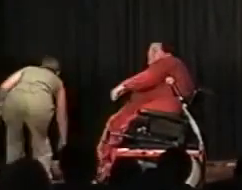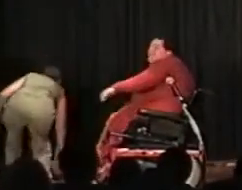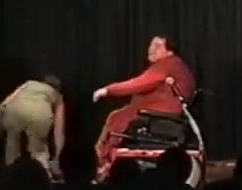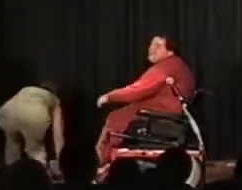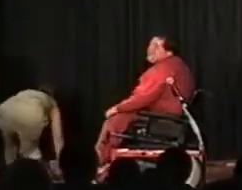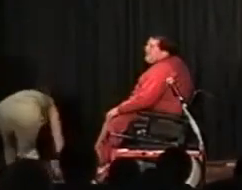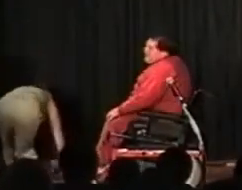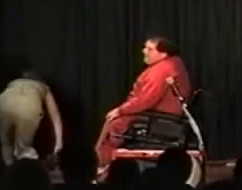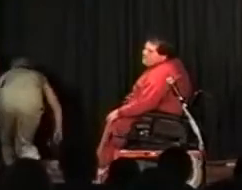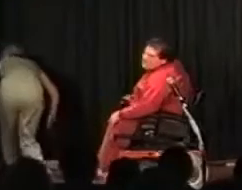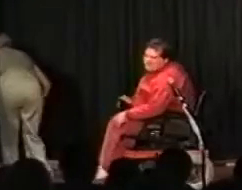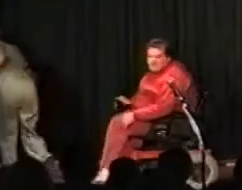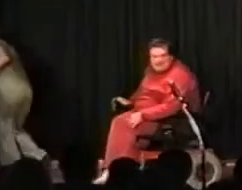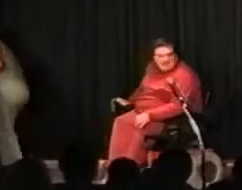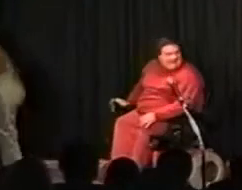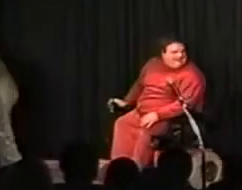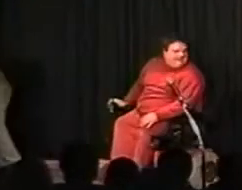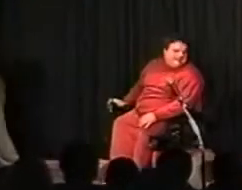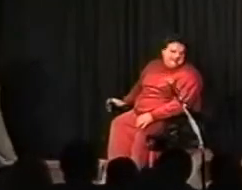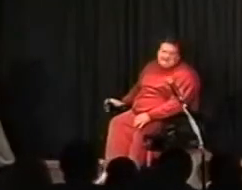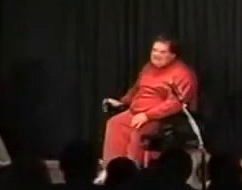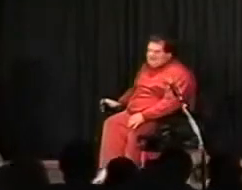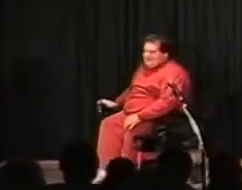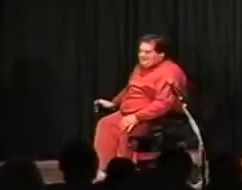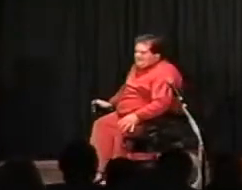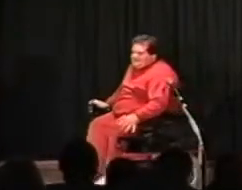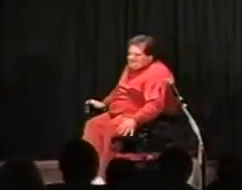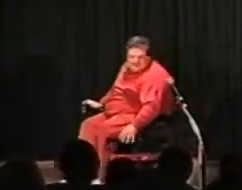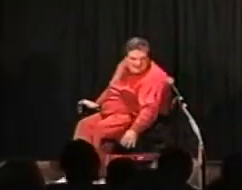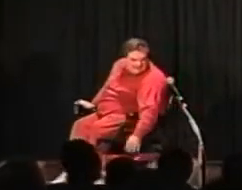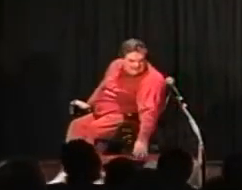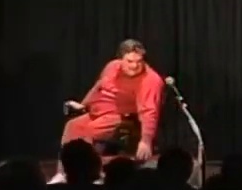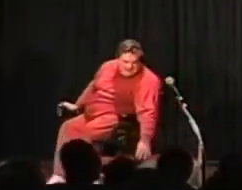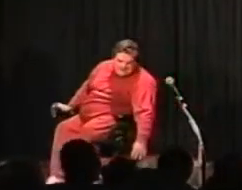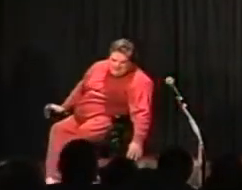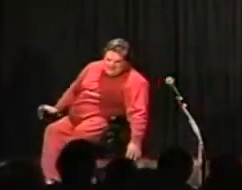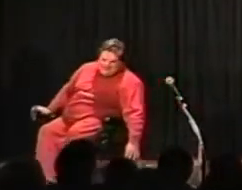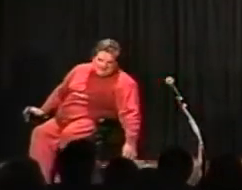pain. Oh. Yeah.